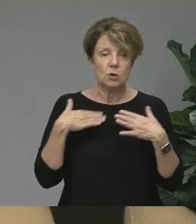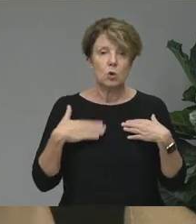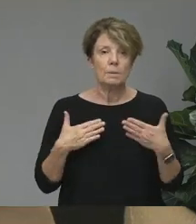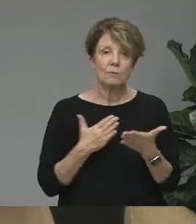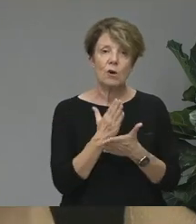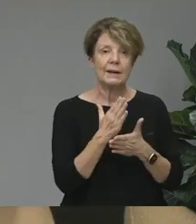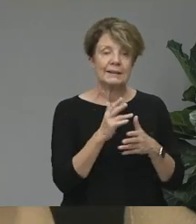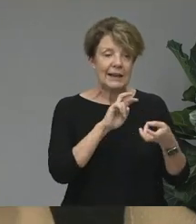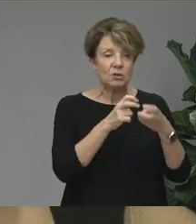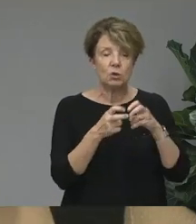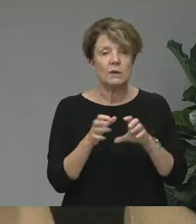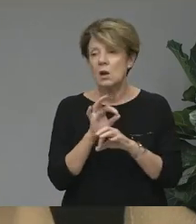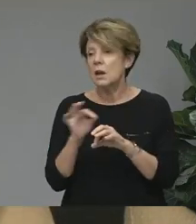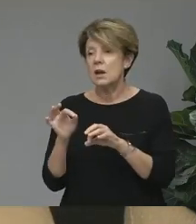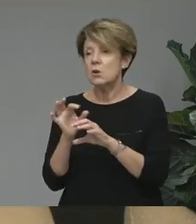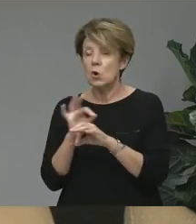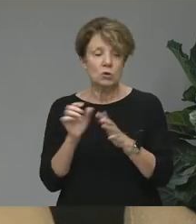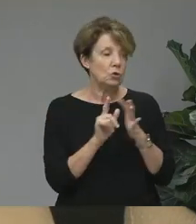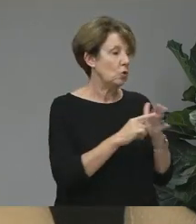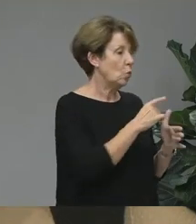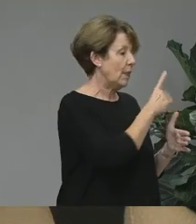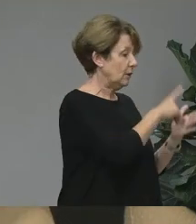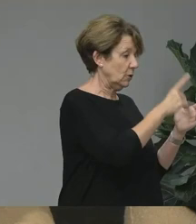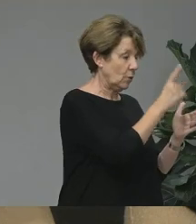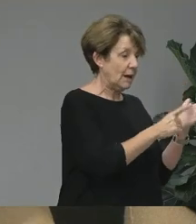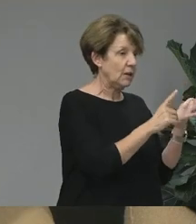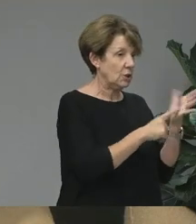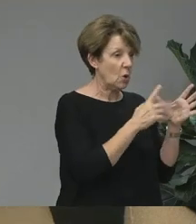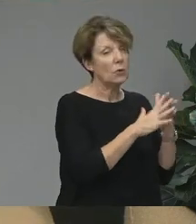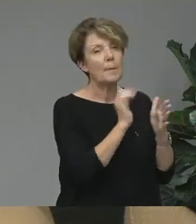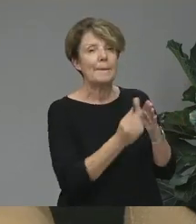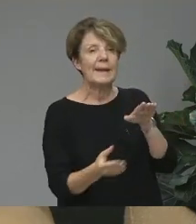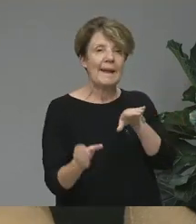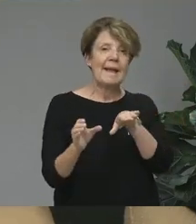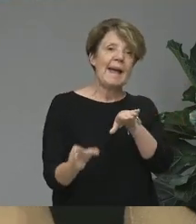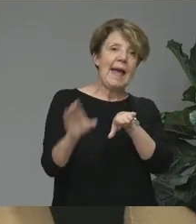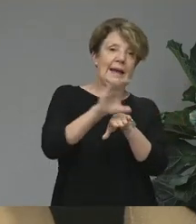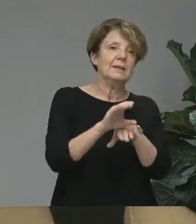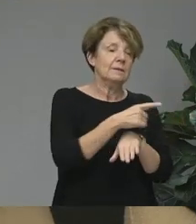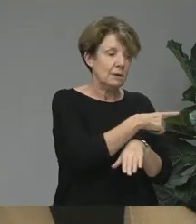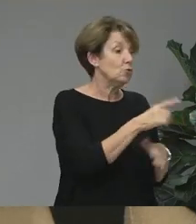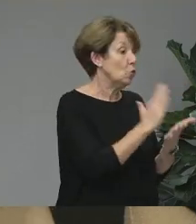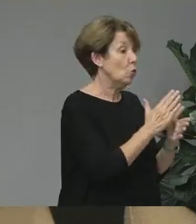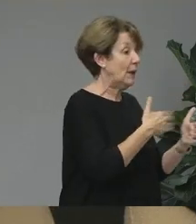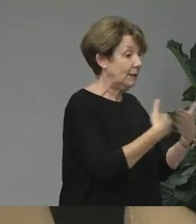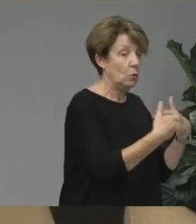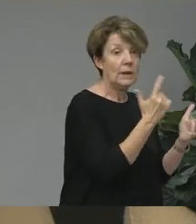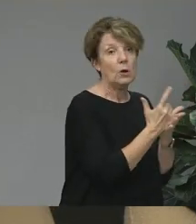issues, nothing to do with discrimination laws, well, rather, on top of all of the complaints we deal with